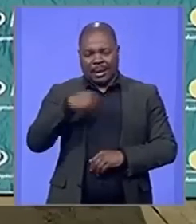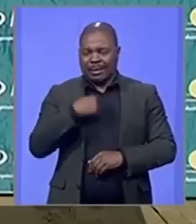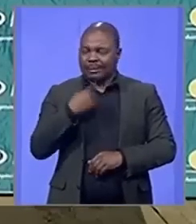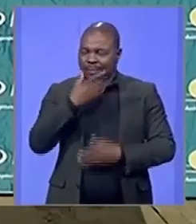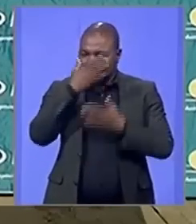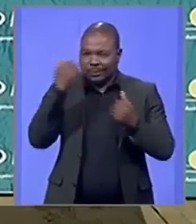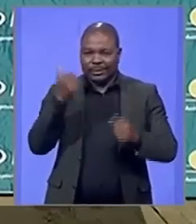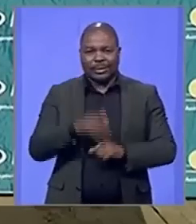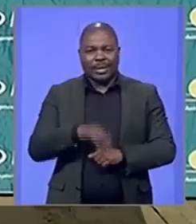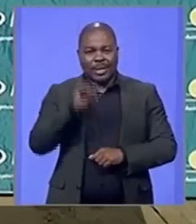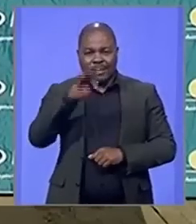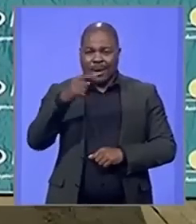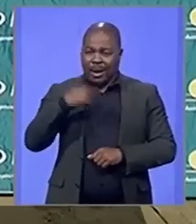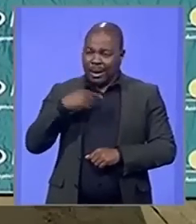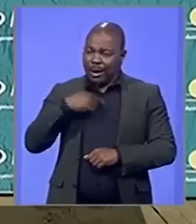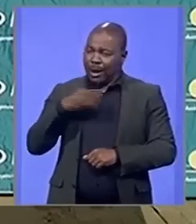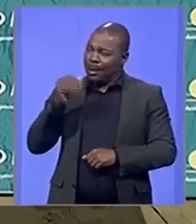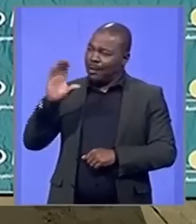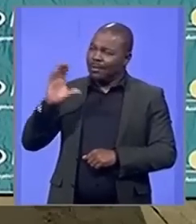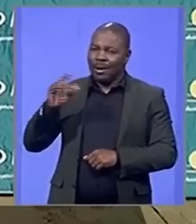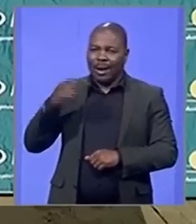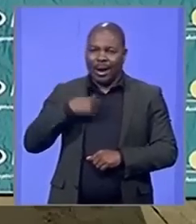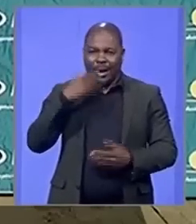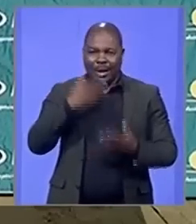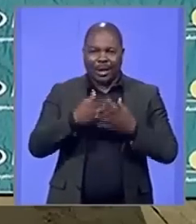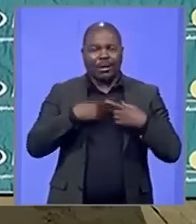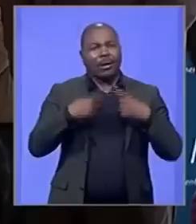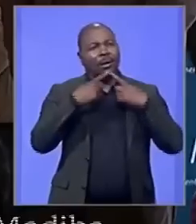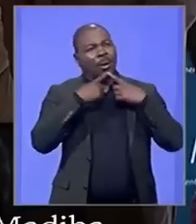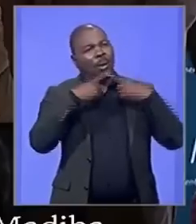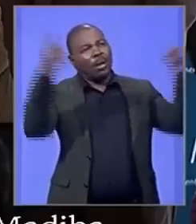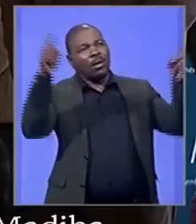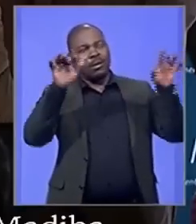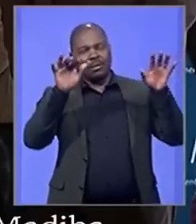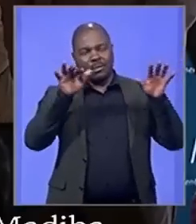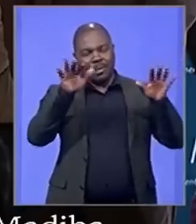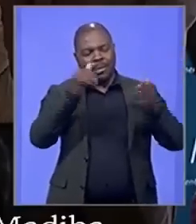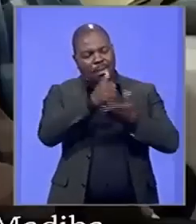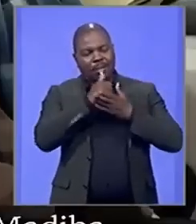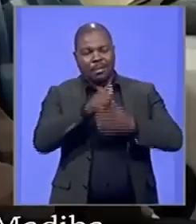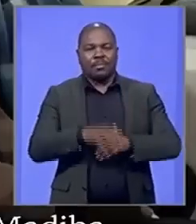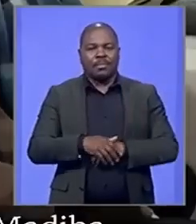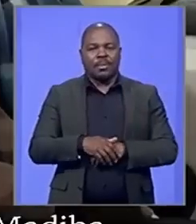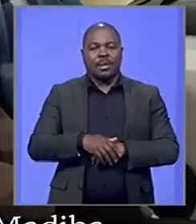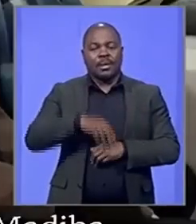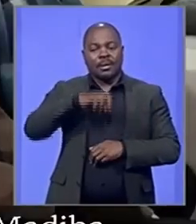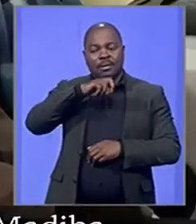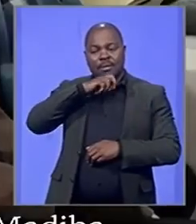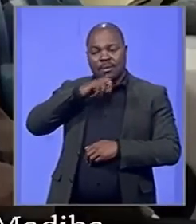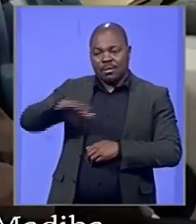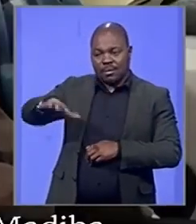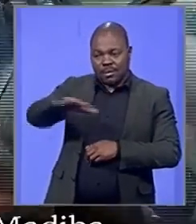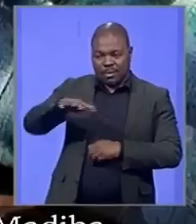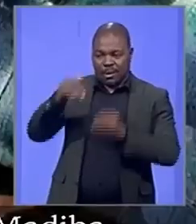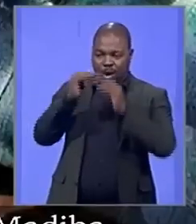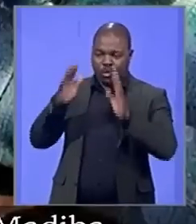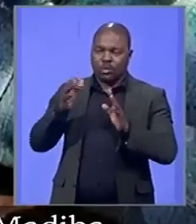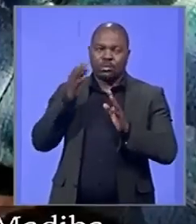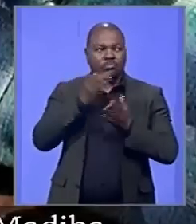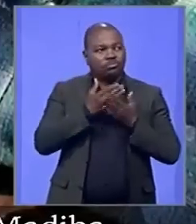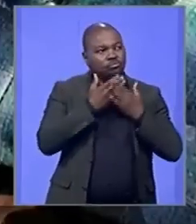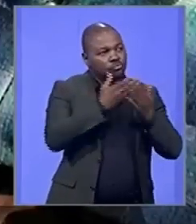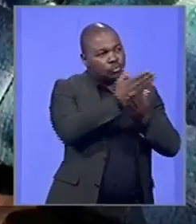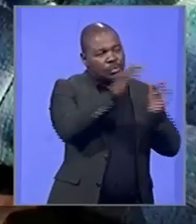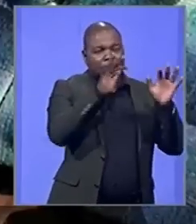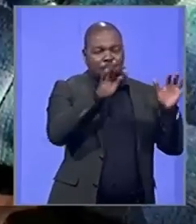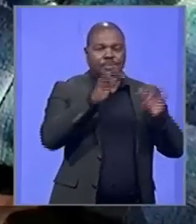hane ke la le malume sekete nka be le fatshe le utlwa kaofela bona re ke a tankisa. Ba lelapa la boreneng ba babaditse tshebetso ya bohle. Mo